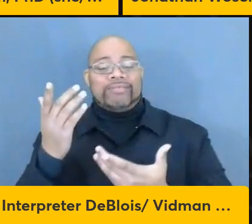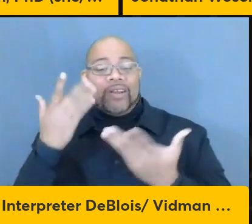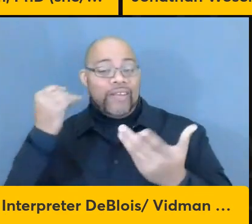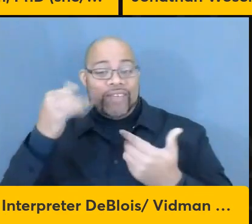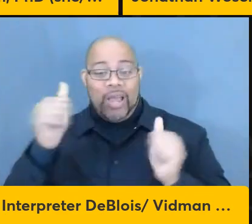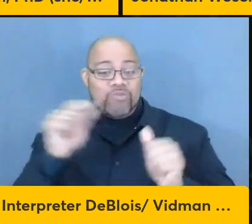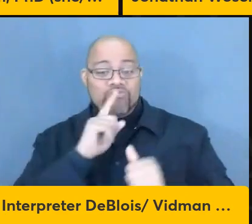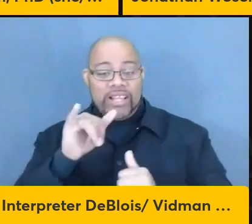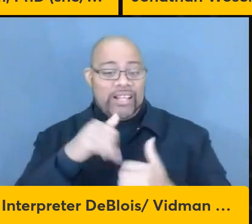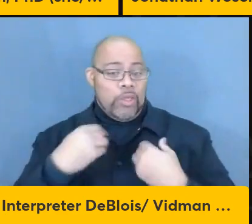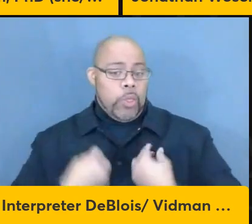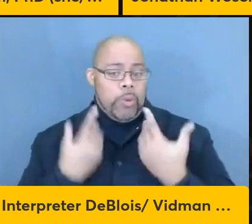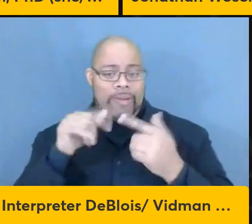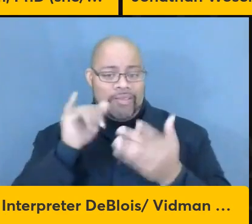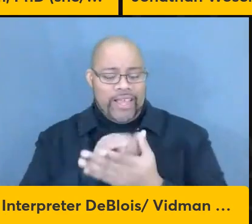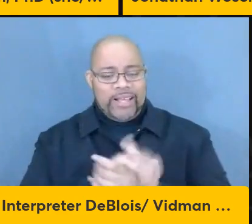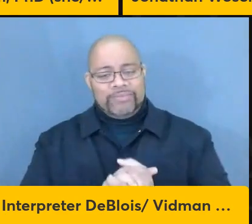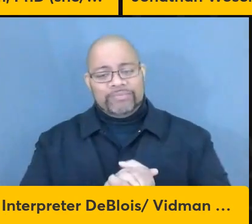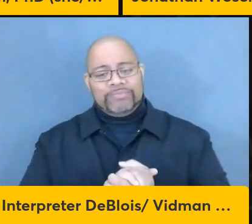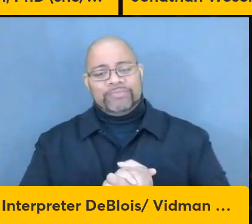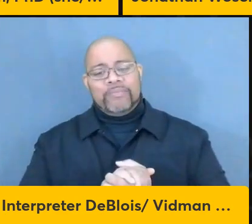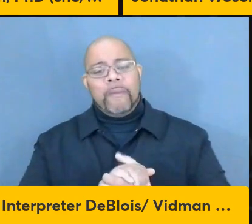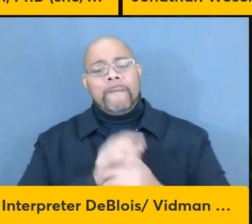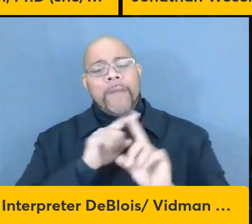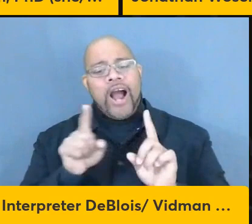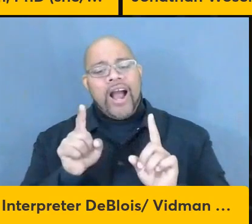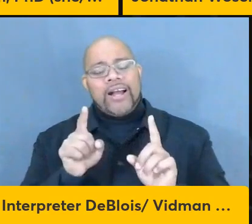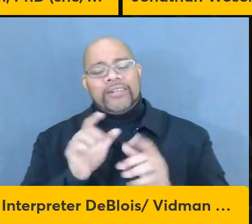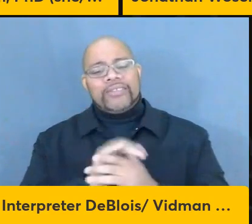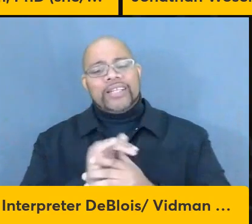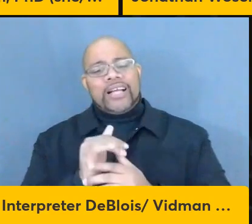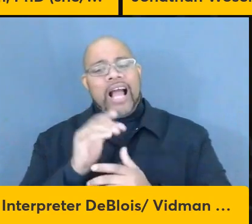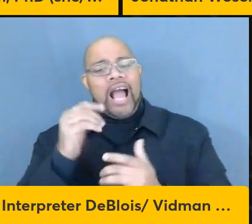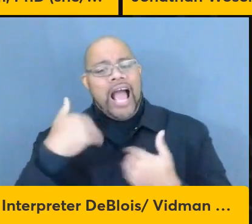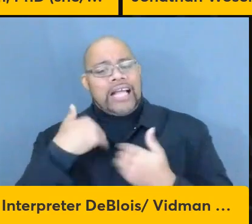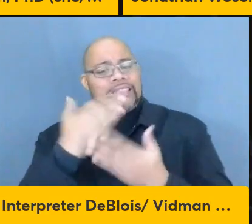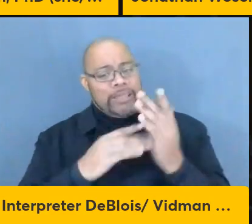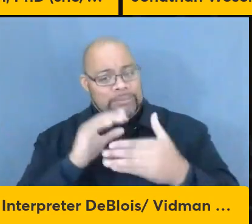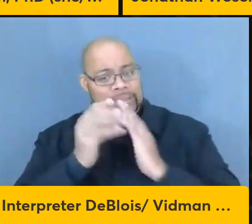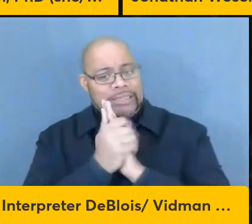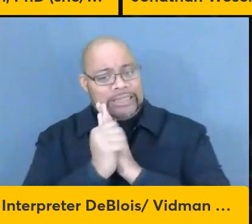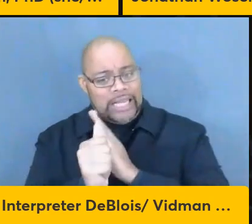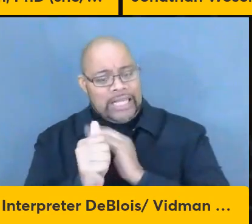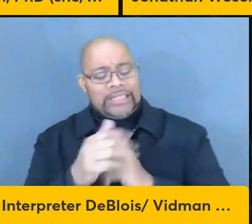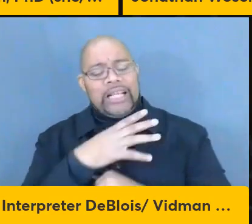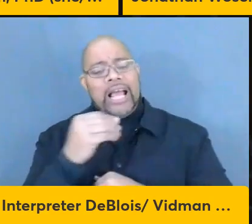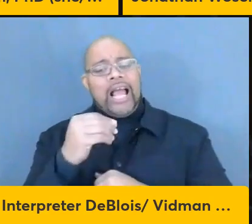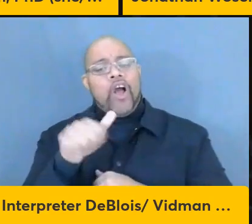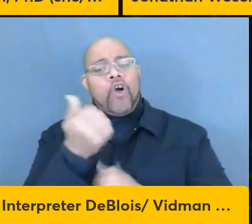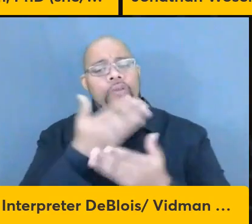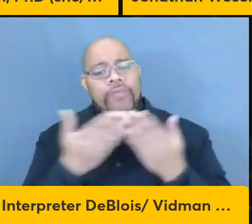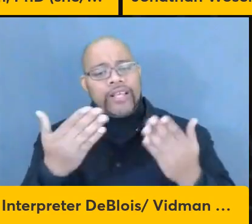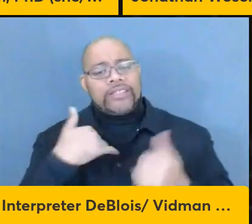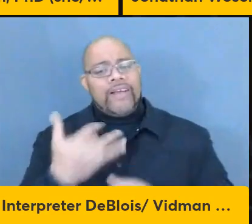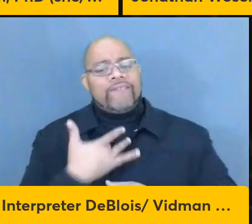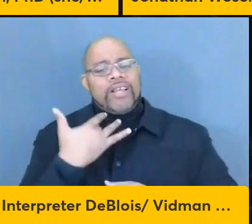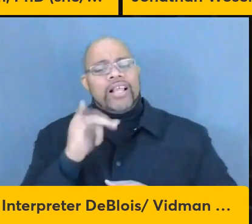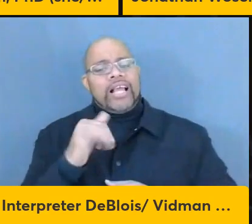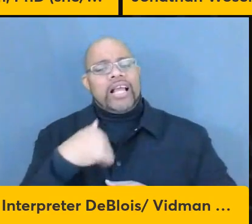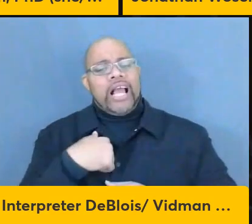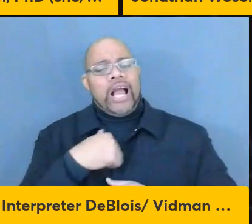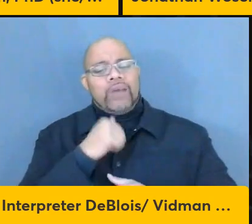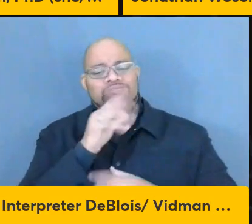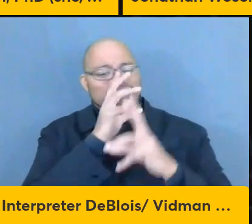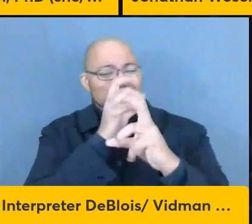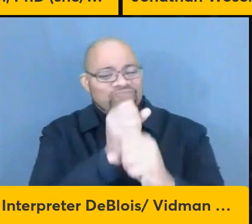anybody's really that thrilled about. But so I had certain skills and then other things where I felt like I wasn't as strong or wasn't